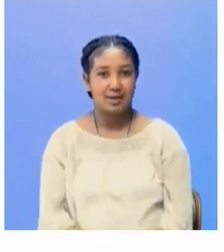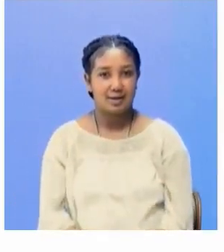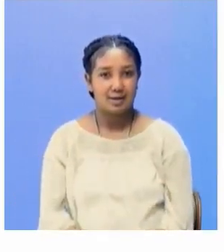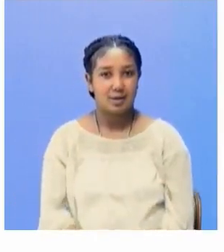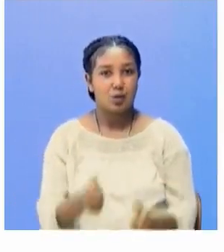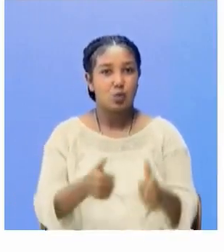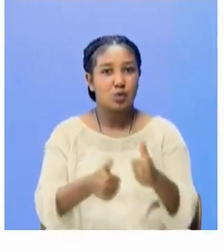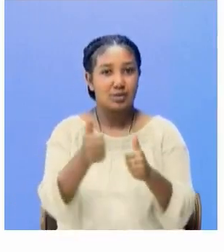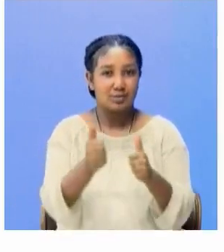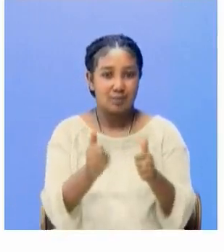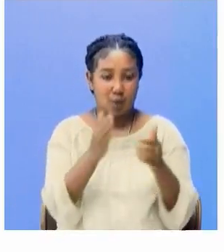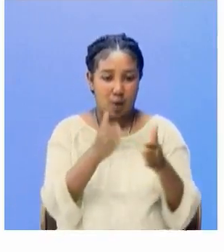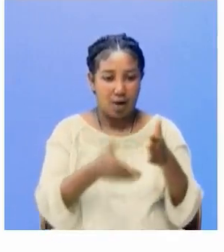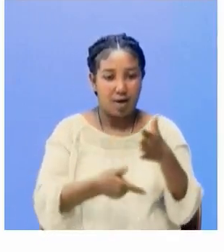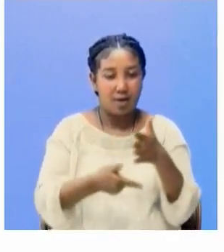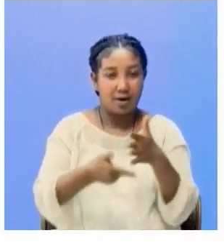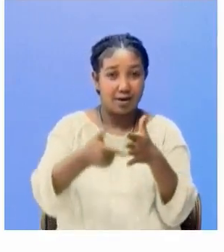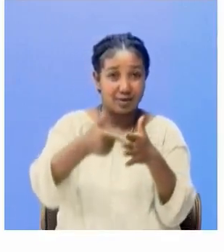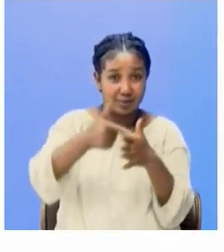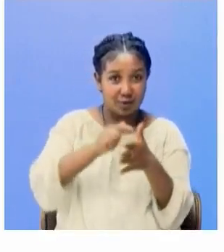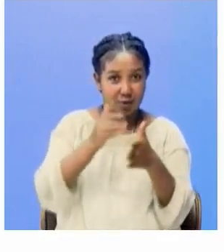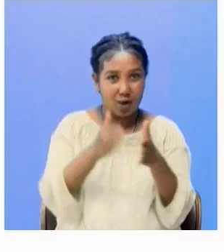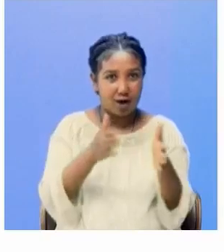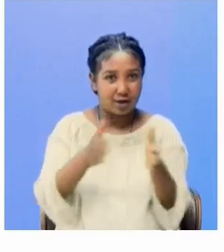which are arranged